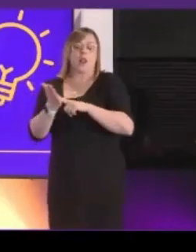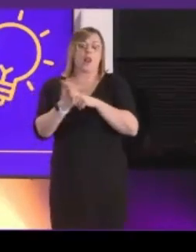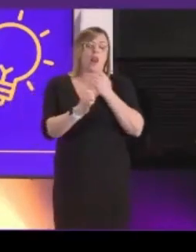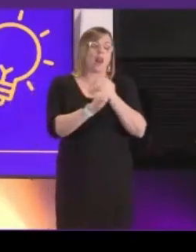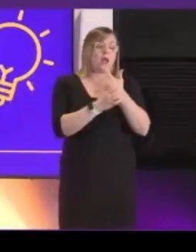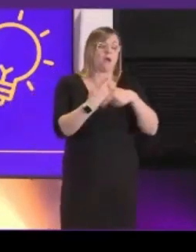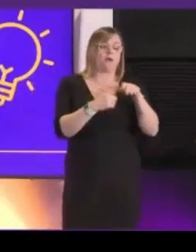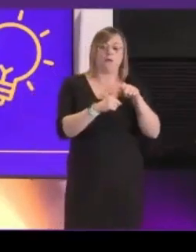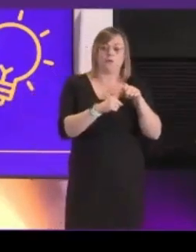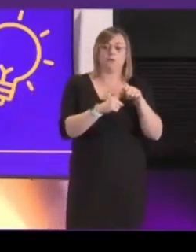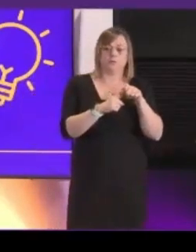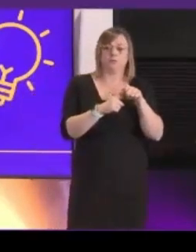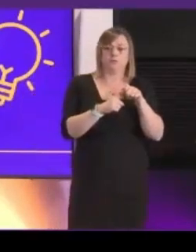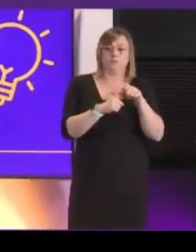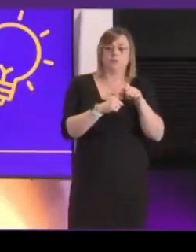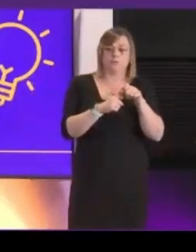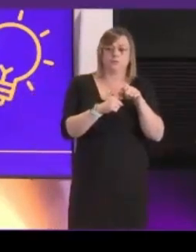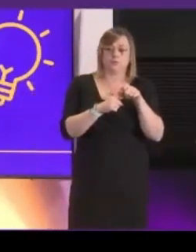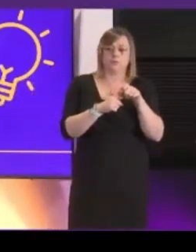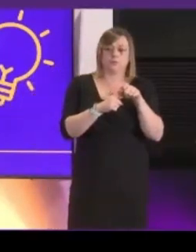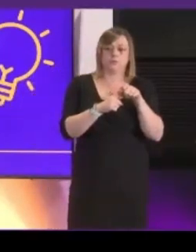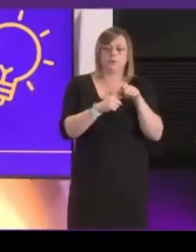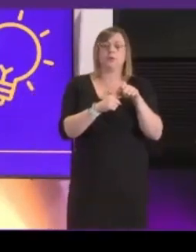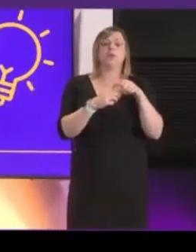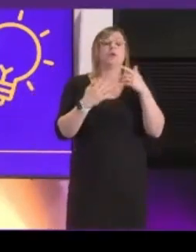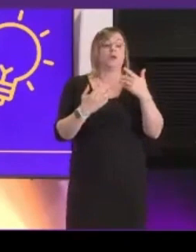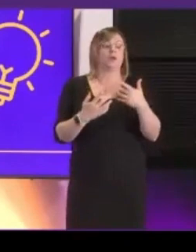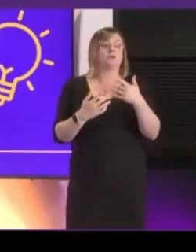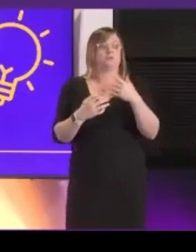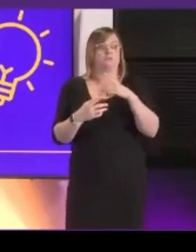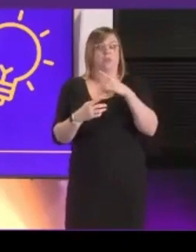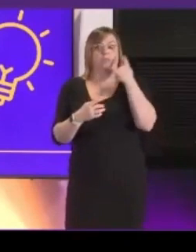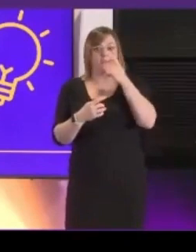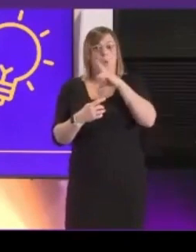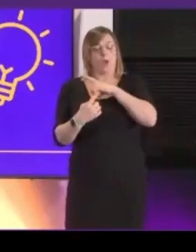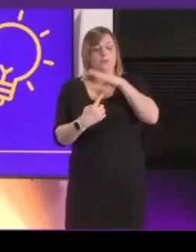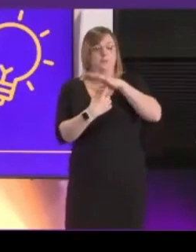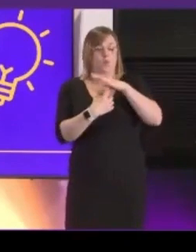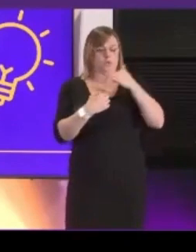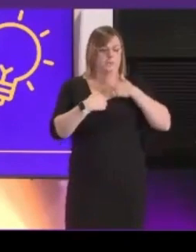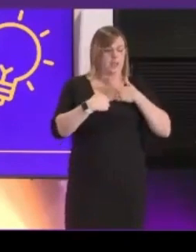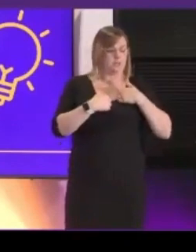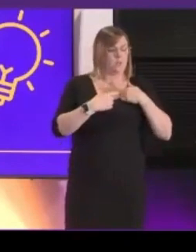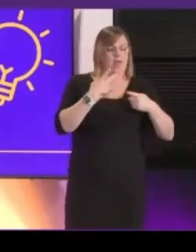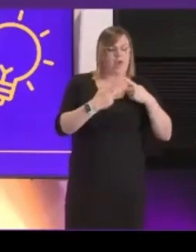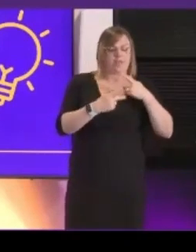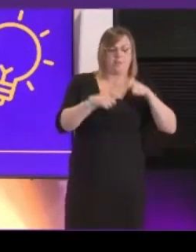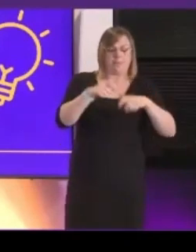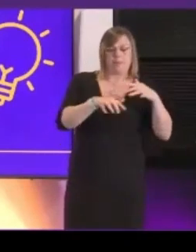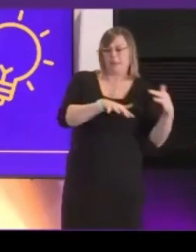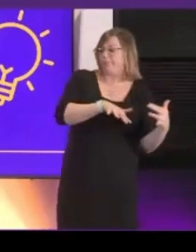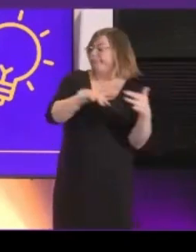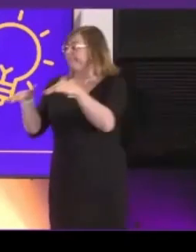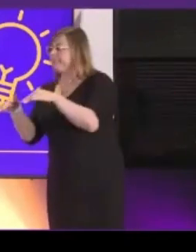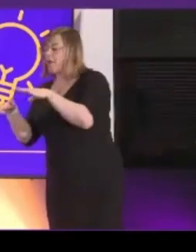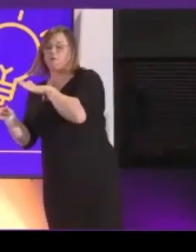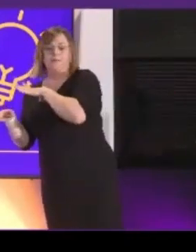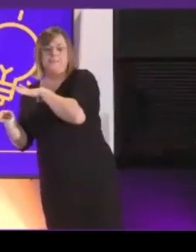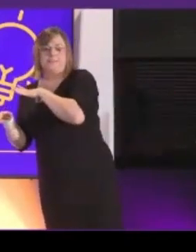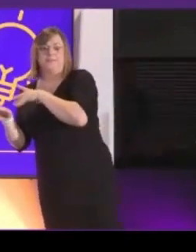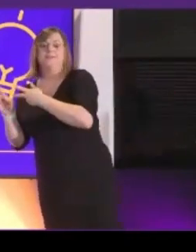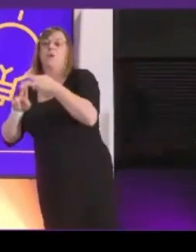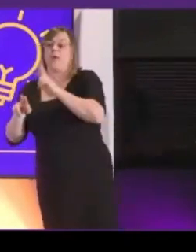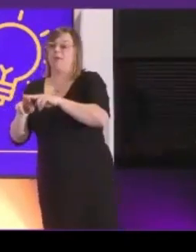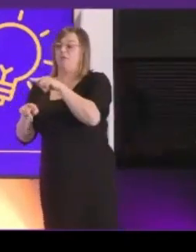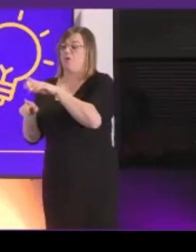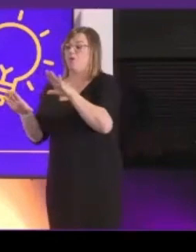still sitting there going, why is this important to me? And the others are going across at the other side of the horizon. So if you're in one of those organisations